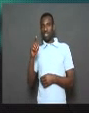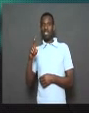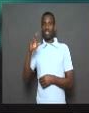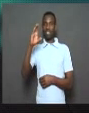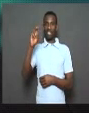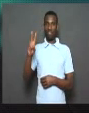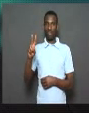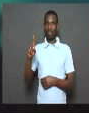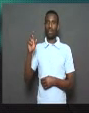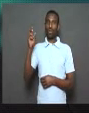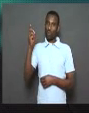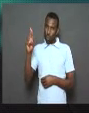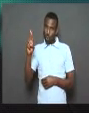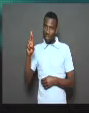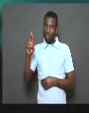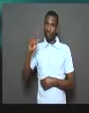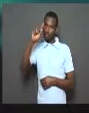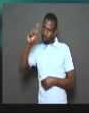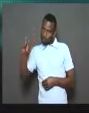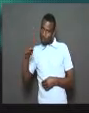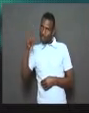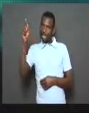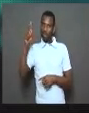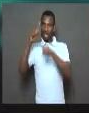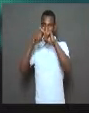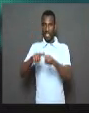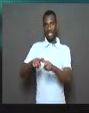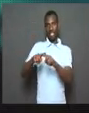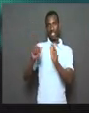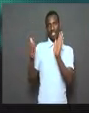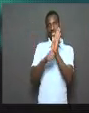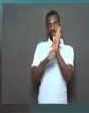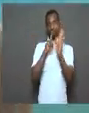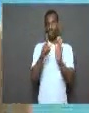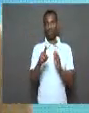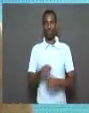as the Greek symbol gamma.